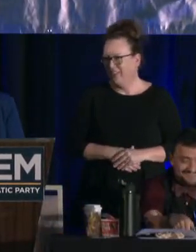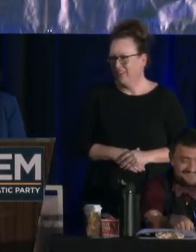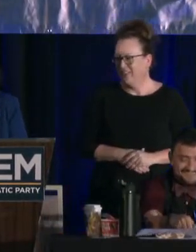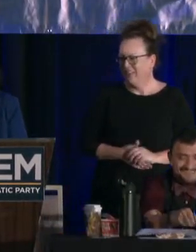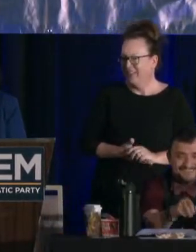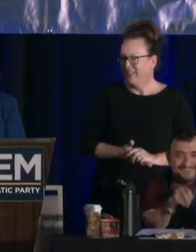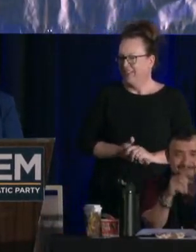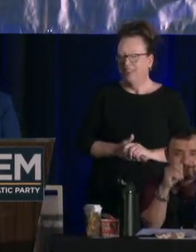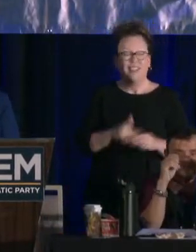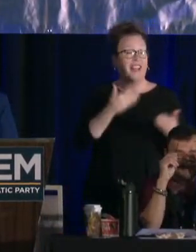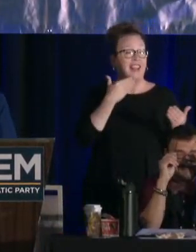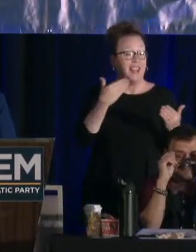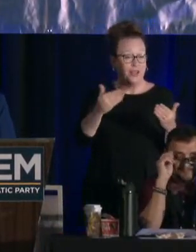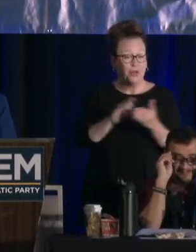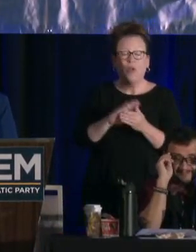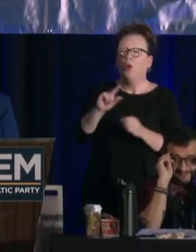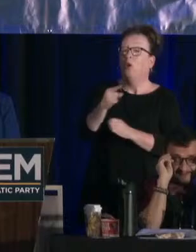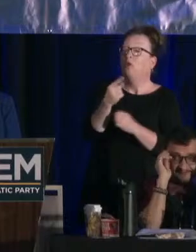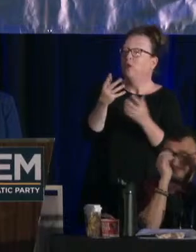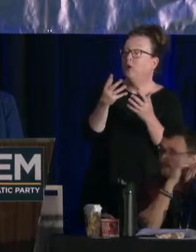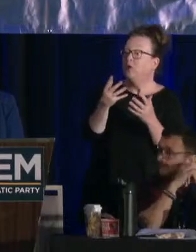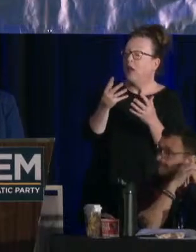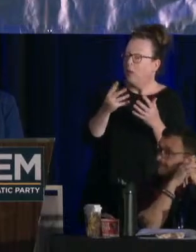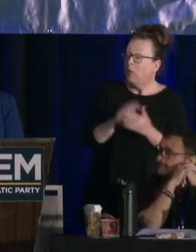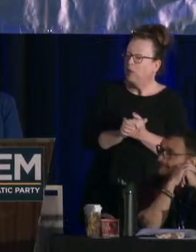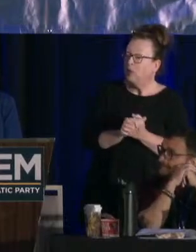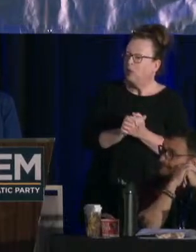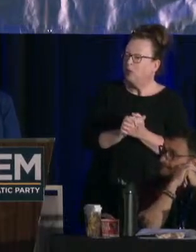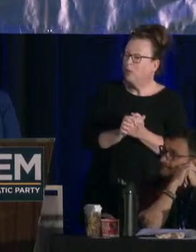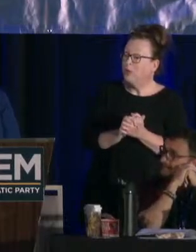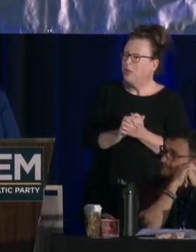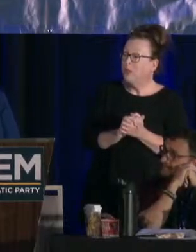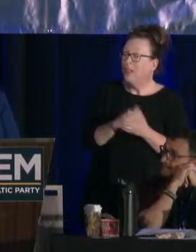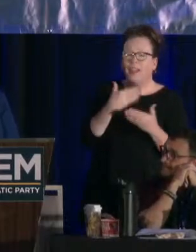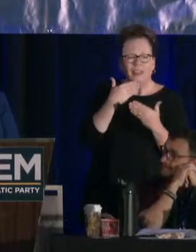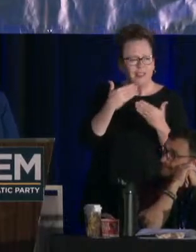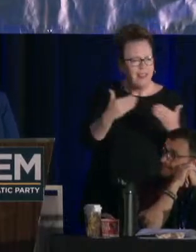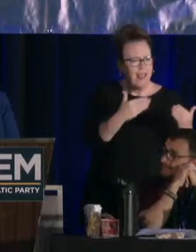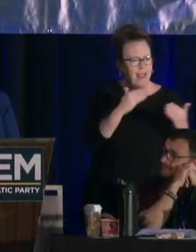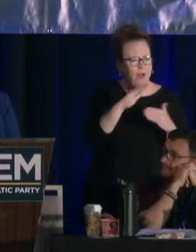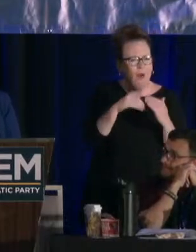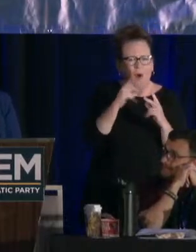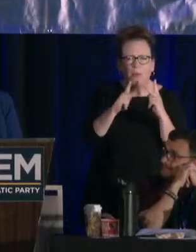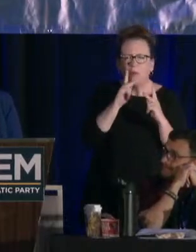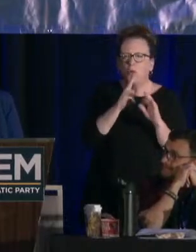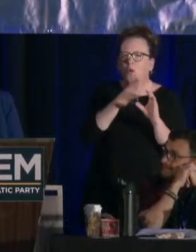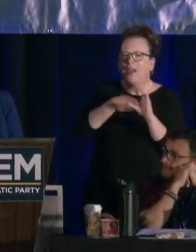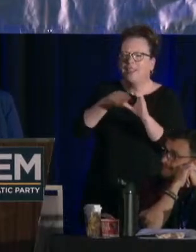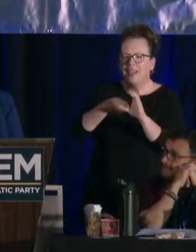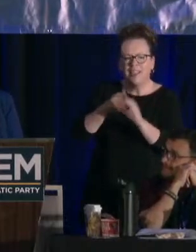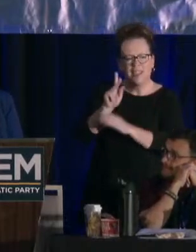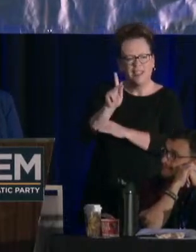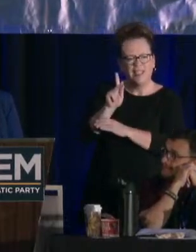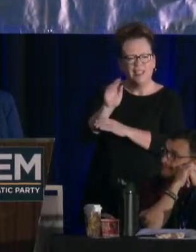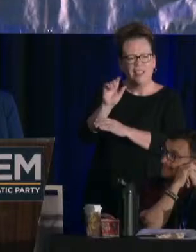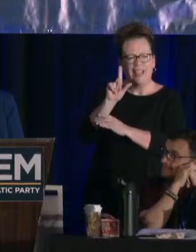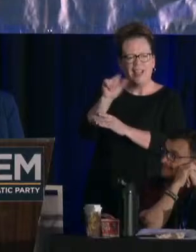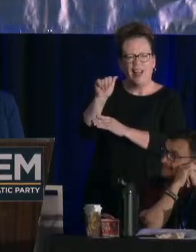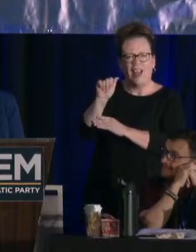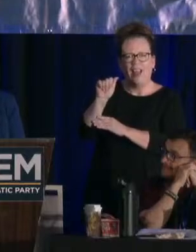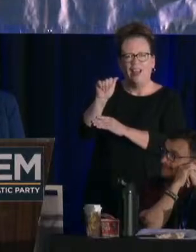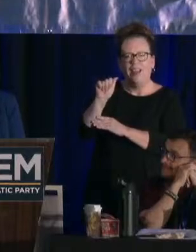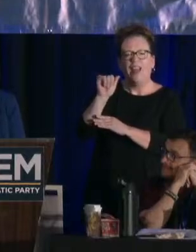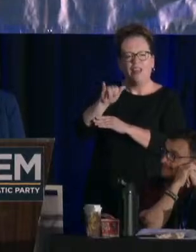Greetings, thank you. First, I want to begin by thanking those of you who attended the Compliance